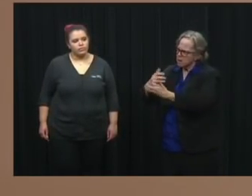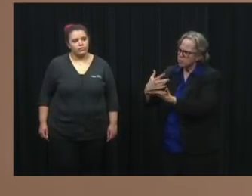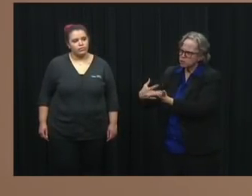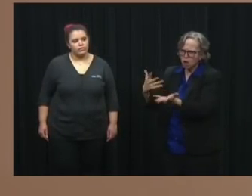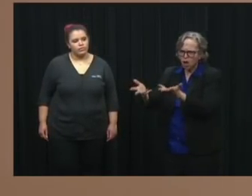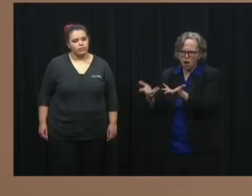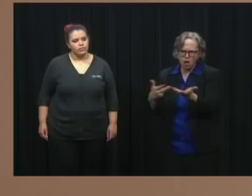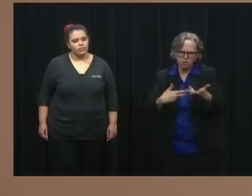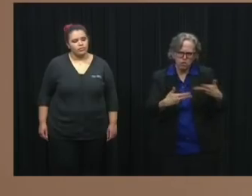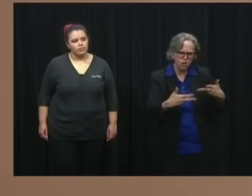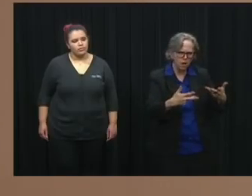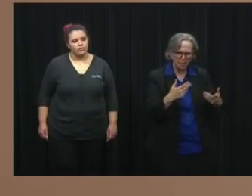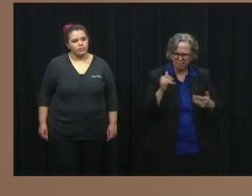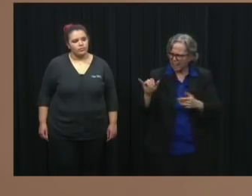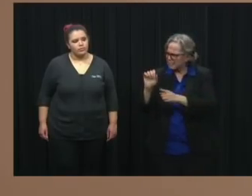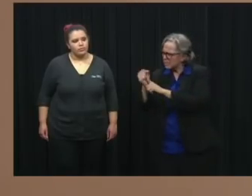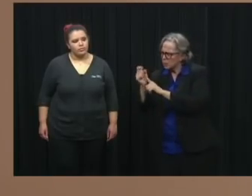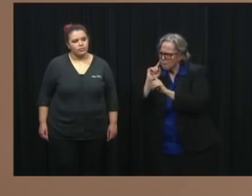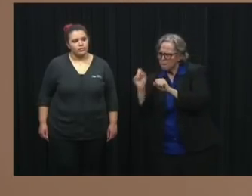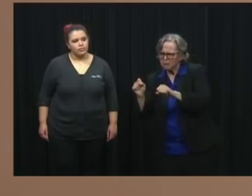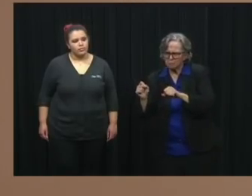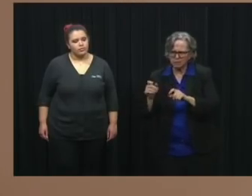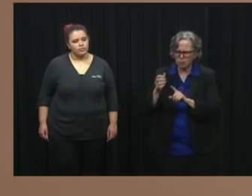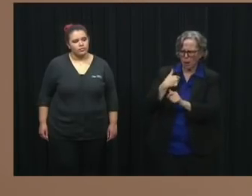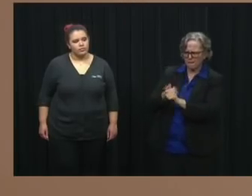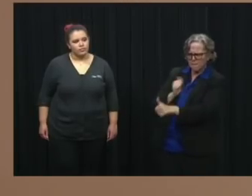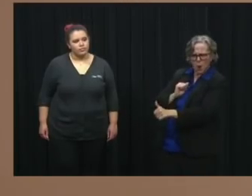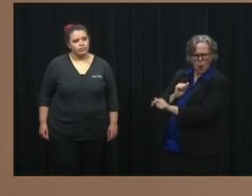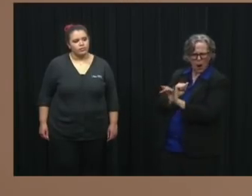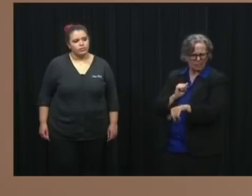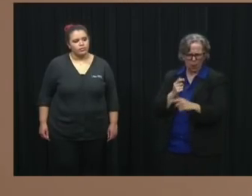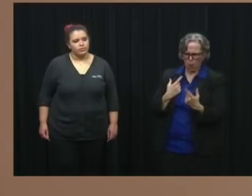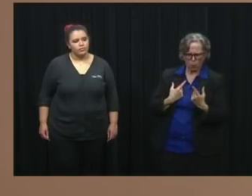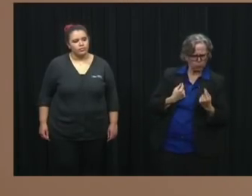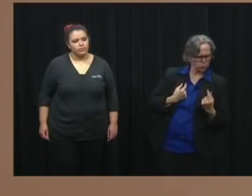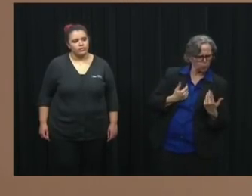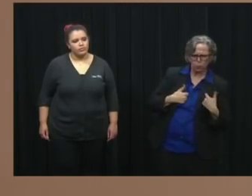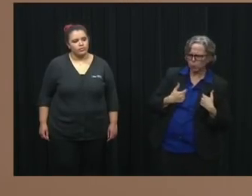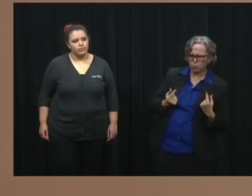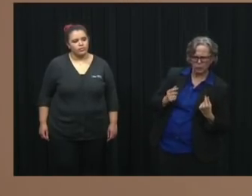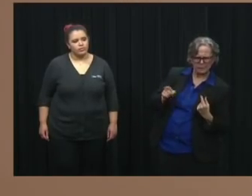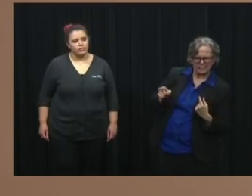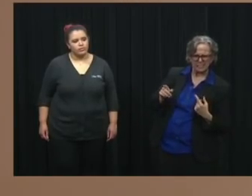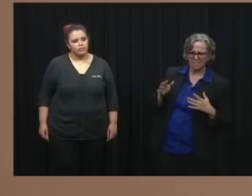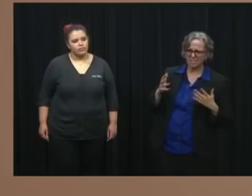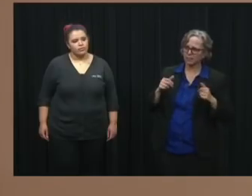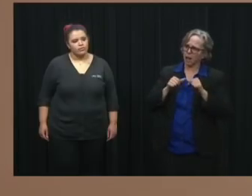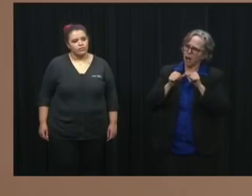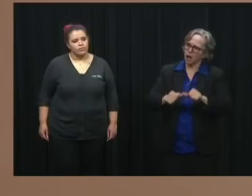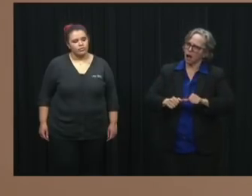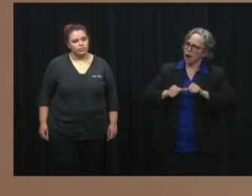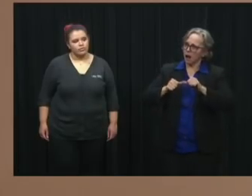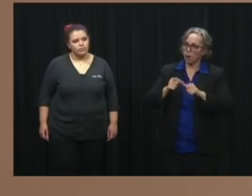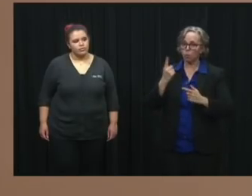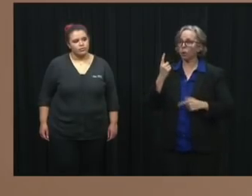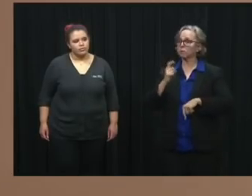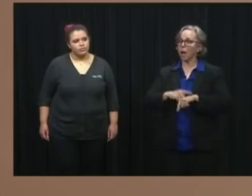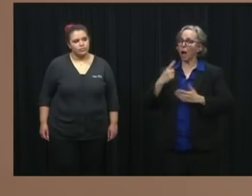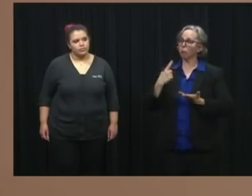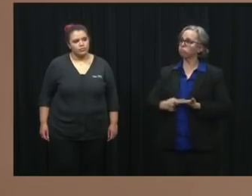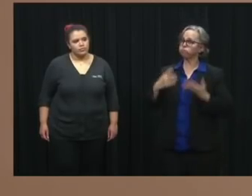get ourselves back away from that. And so, but those are things that are ongoing discussions. Those will be things that we